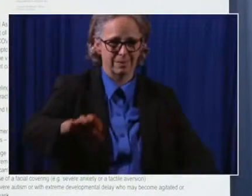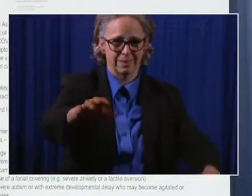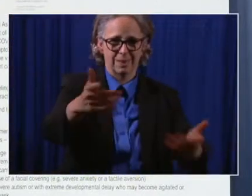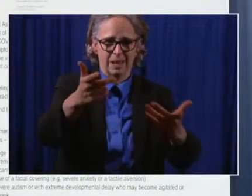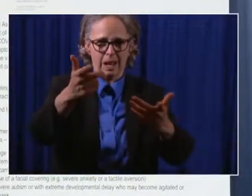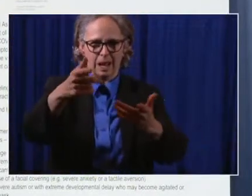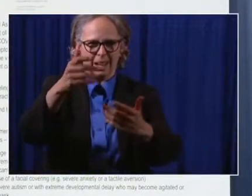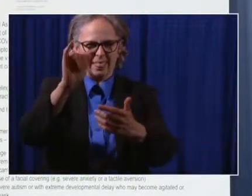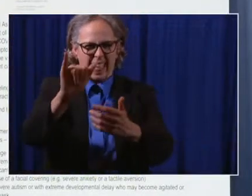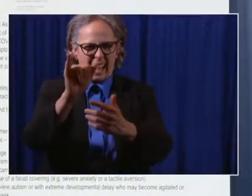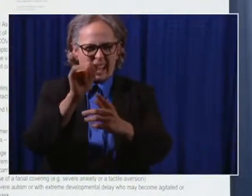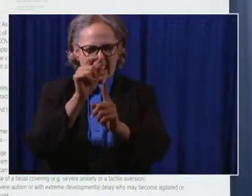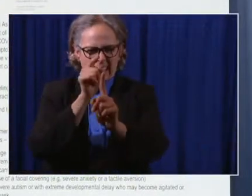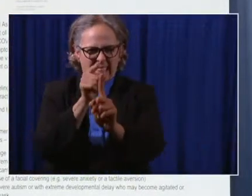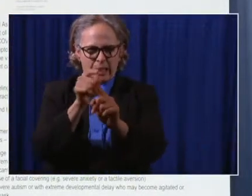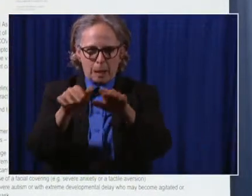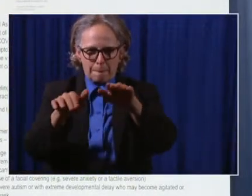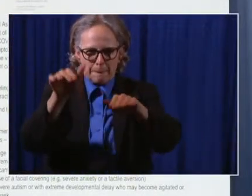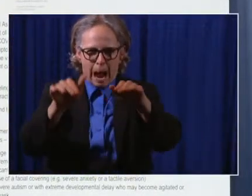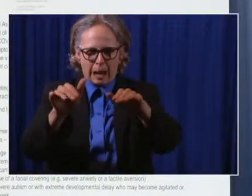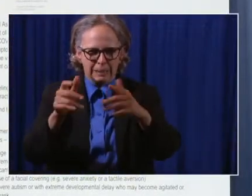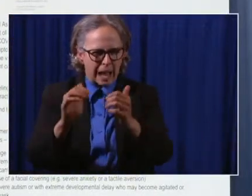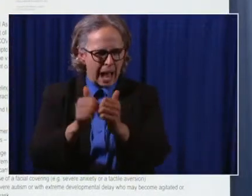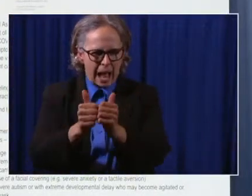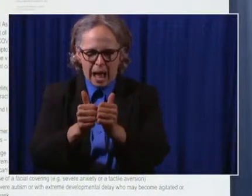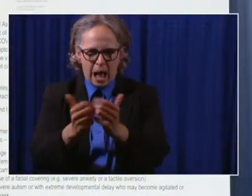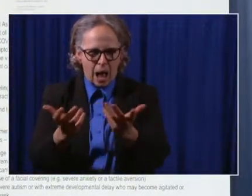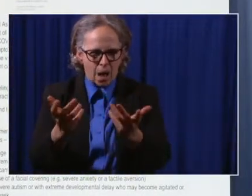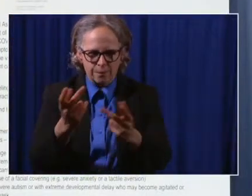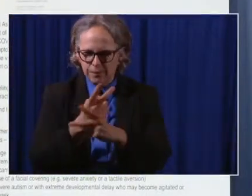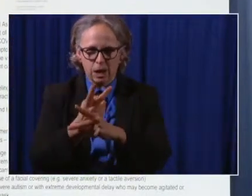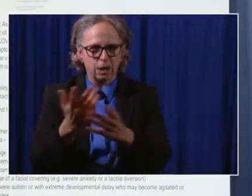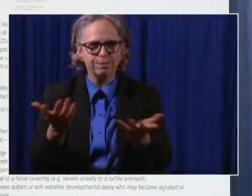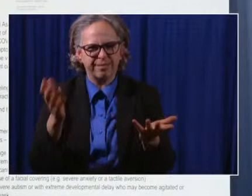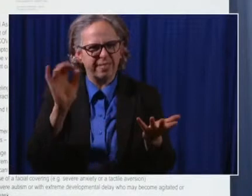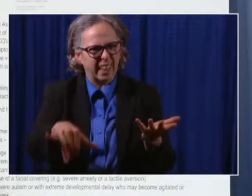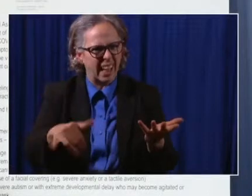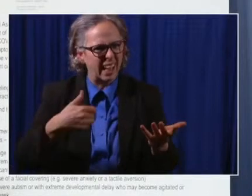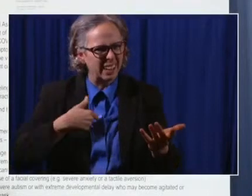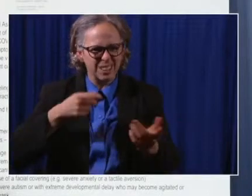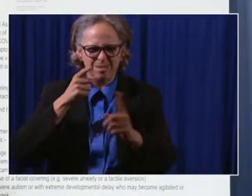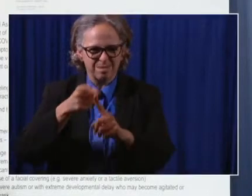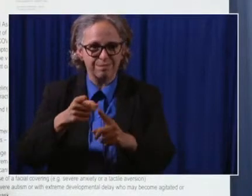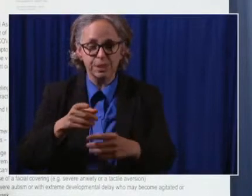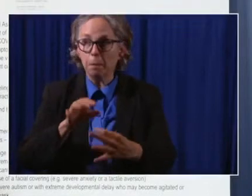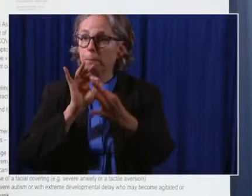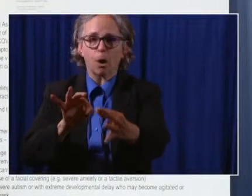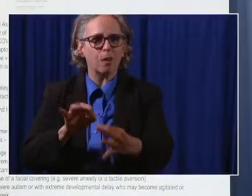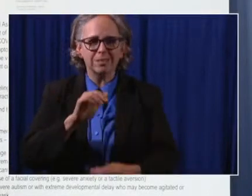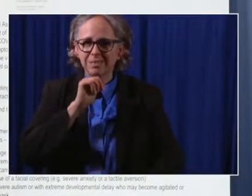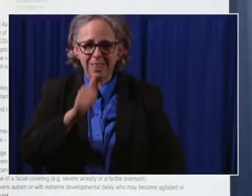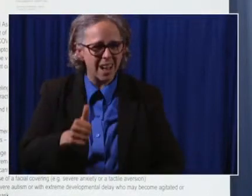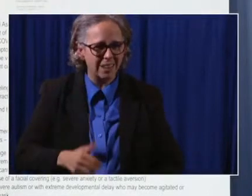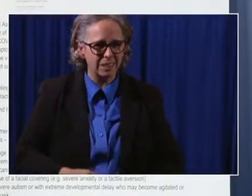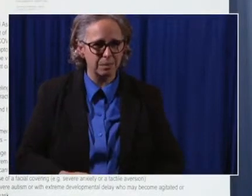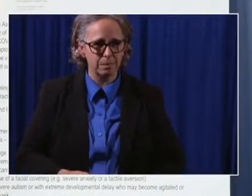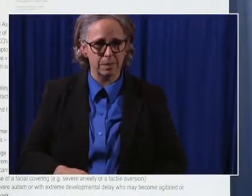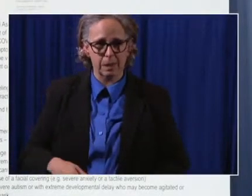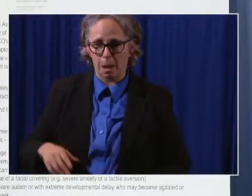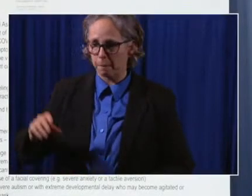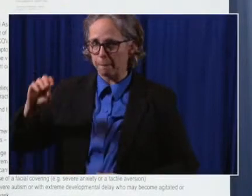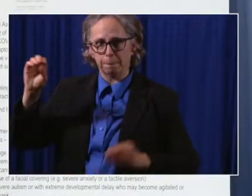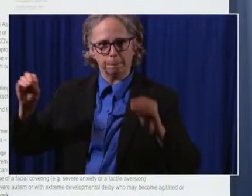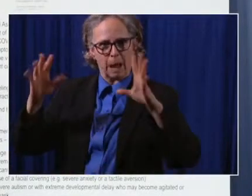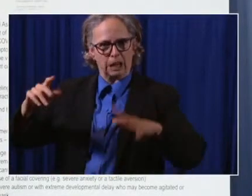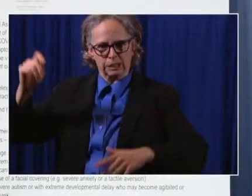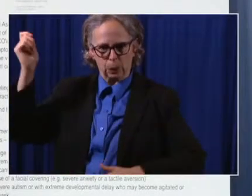and then how you can best achieve them. So there's no magic formula, to how this gets done.